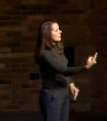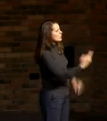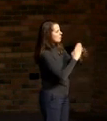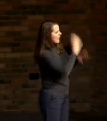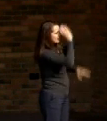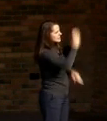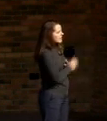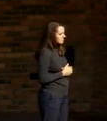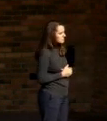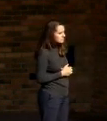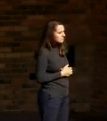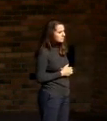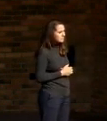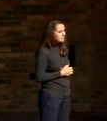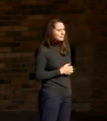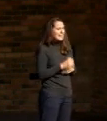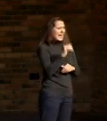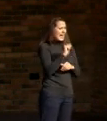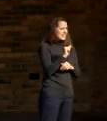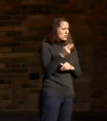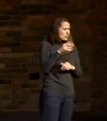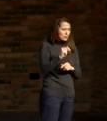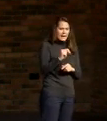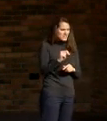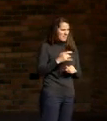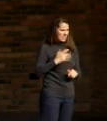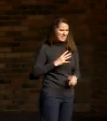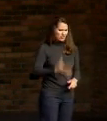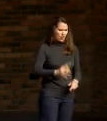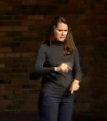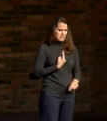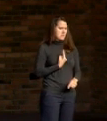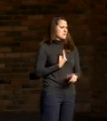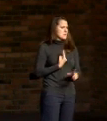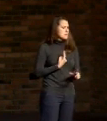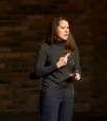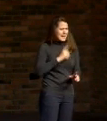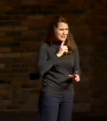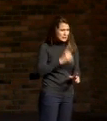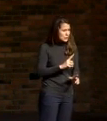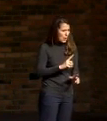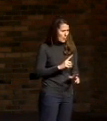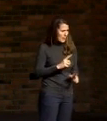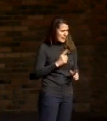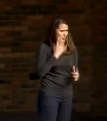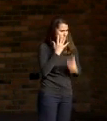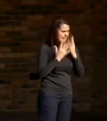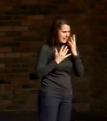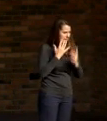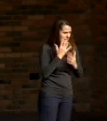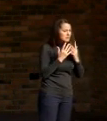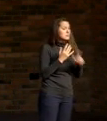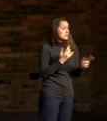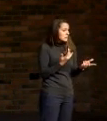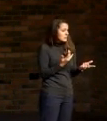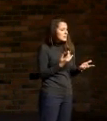sun." Alexander the Great was so insulted and so humiliated, it is said that